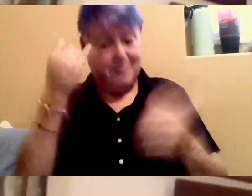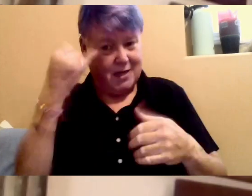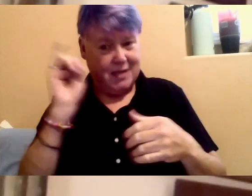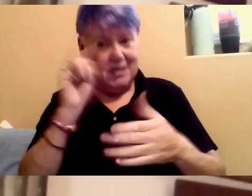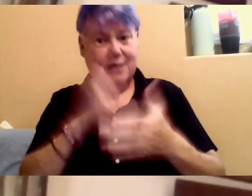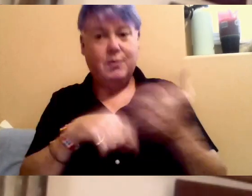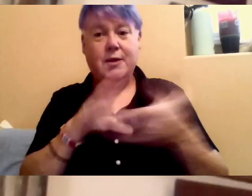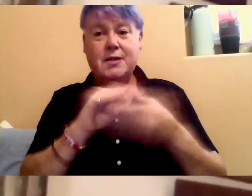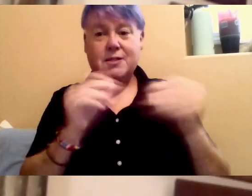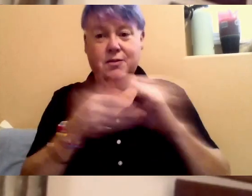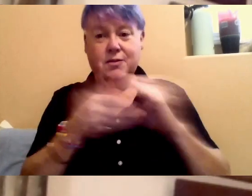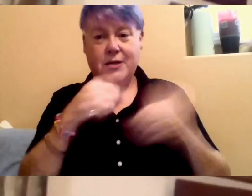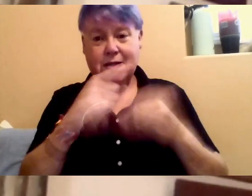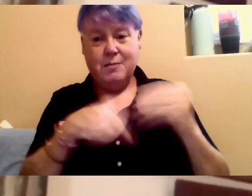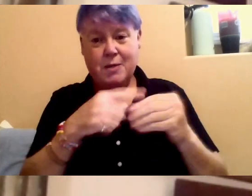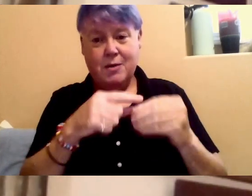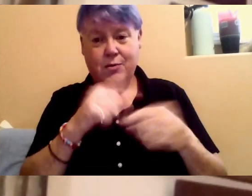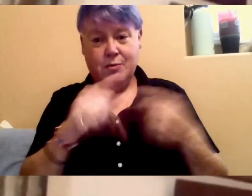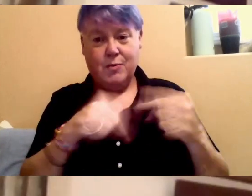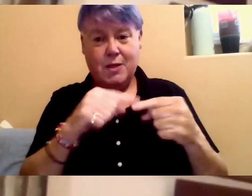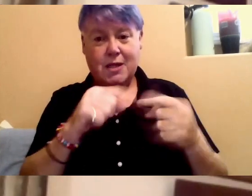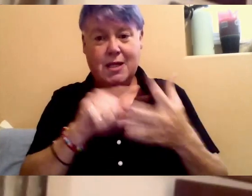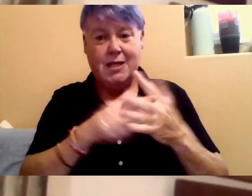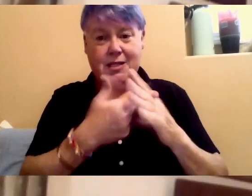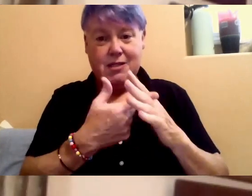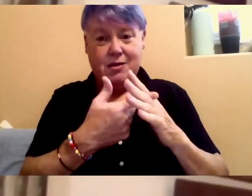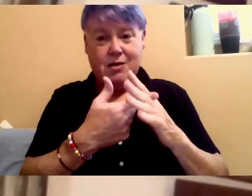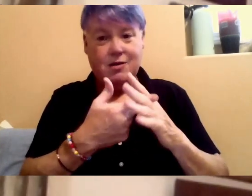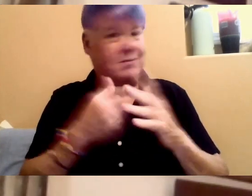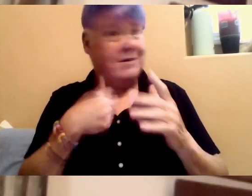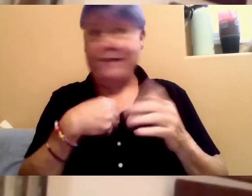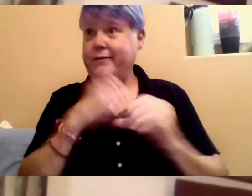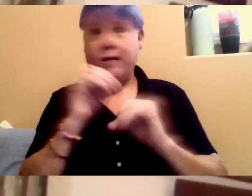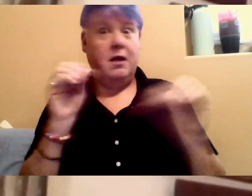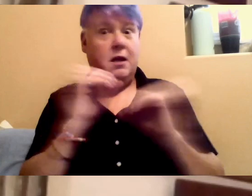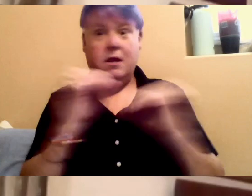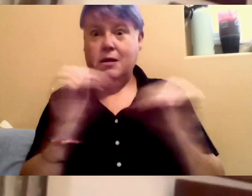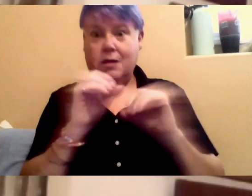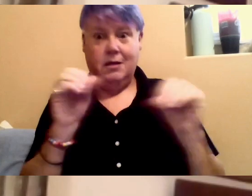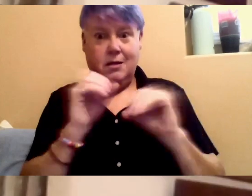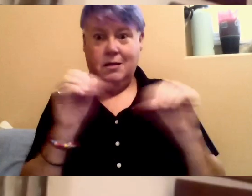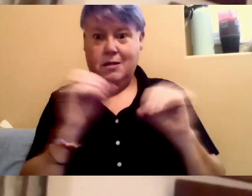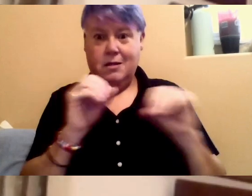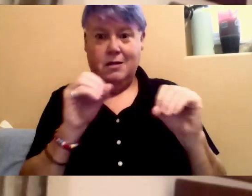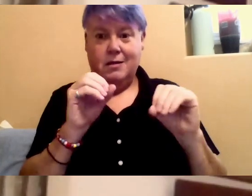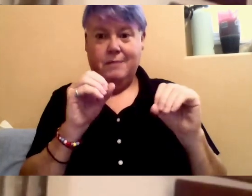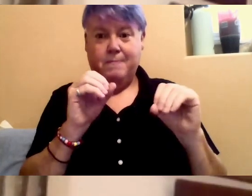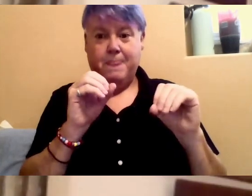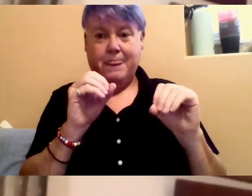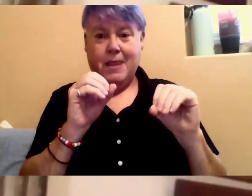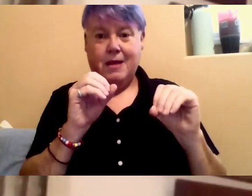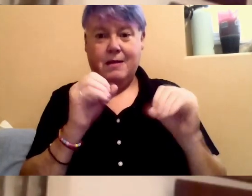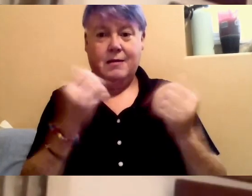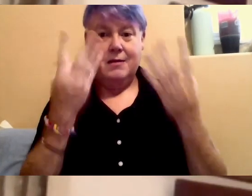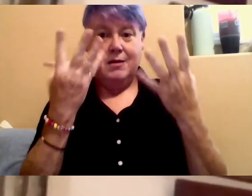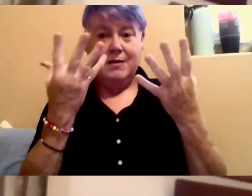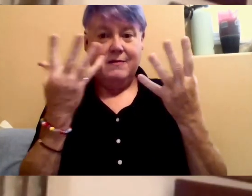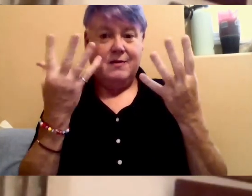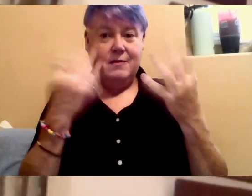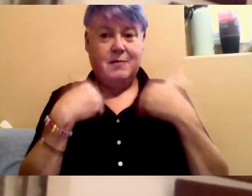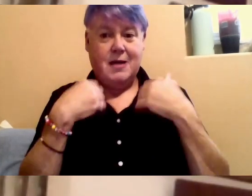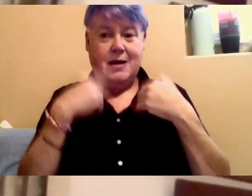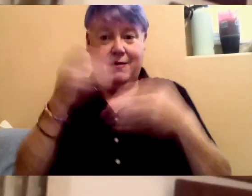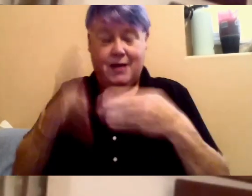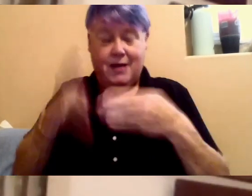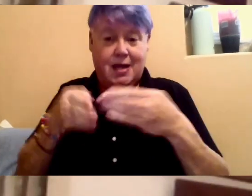about when they start, whereas I have none. And a lot of them even have an endpoint